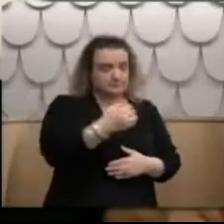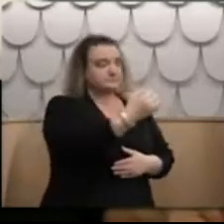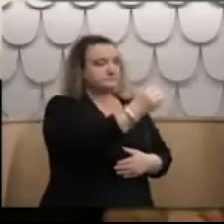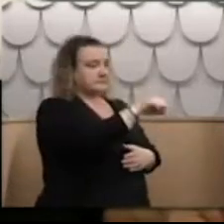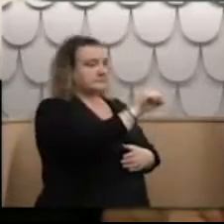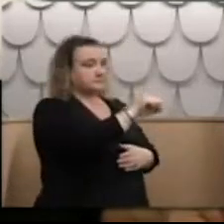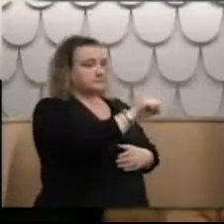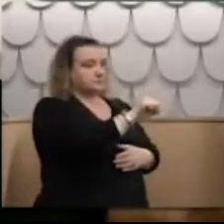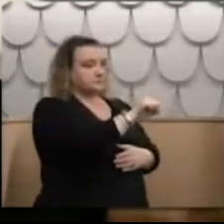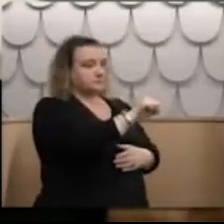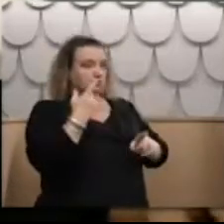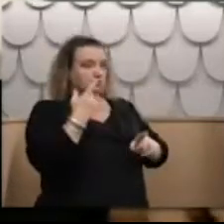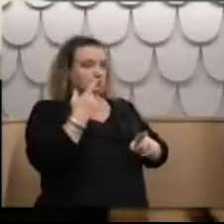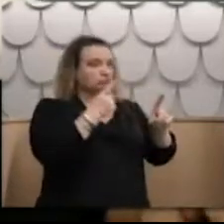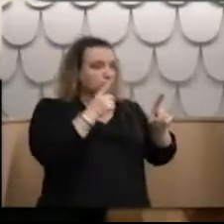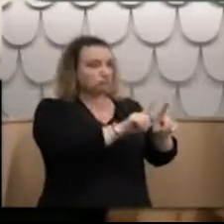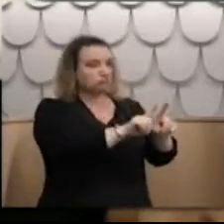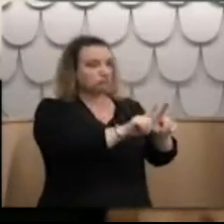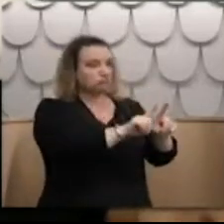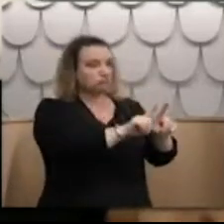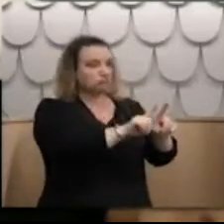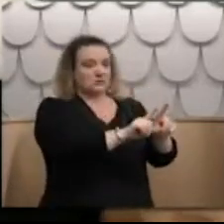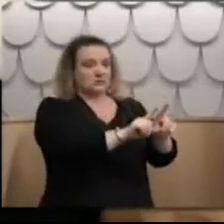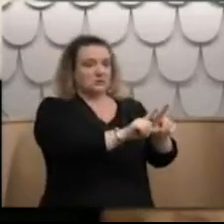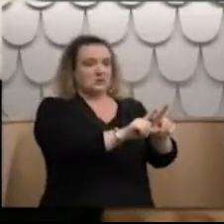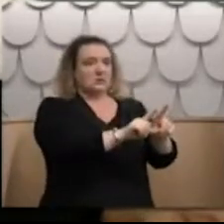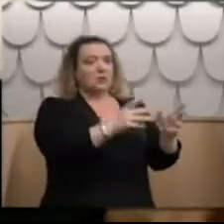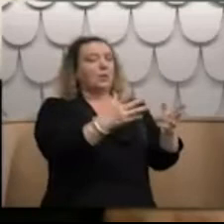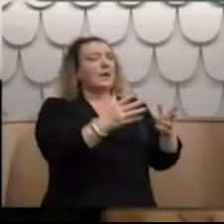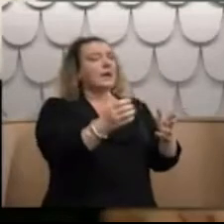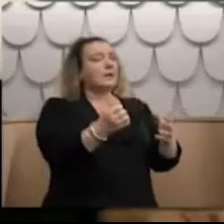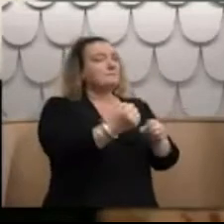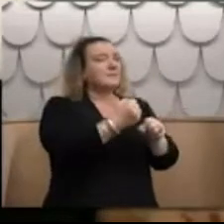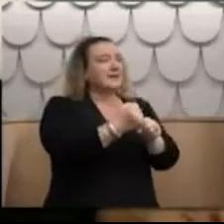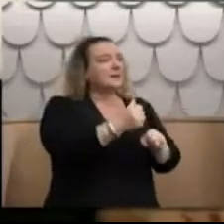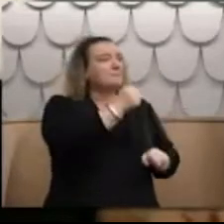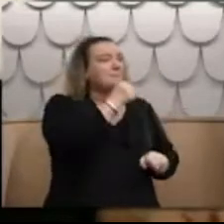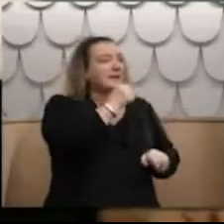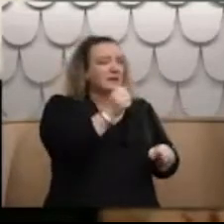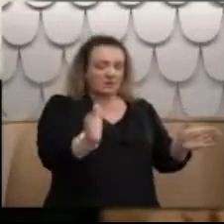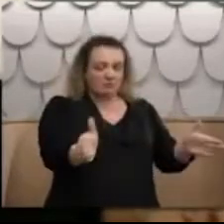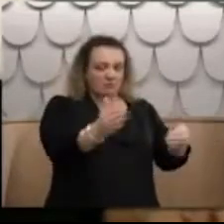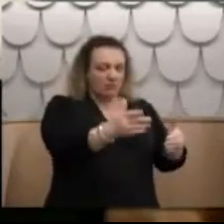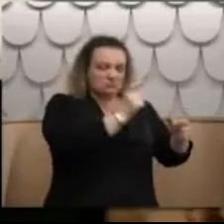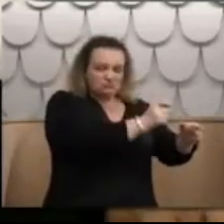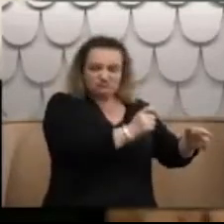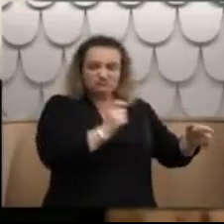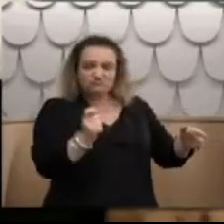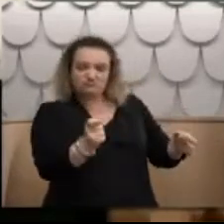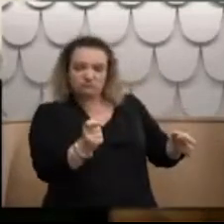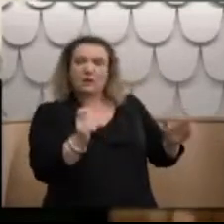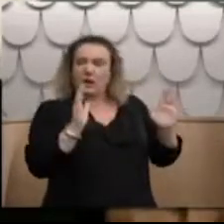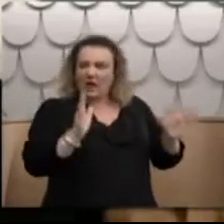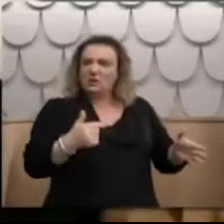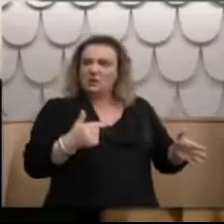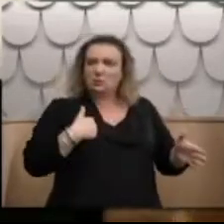and... Yeah, he took us for walks and took us down to where they make bear clothes. And I had to make bear clothes